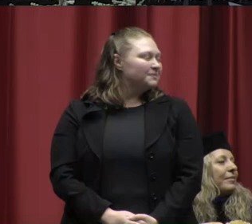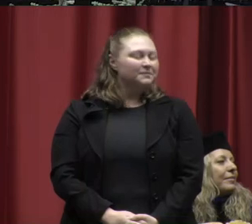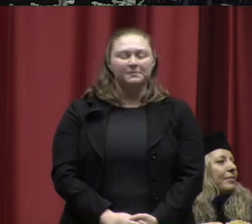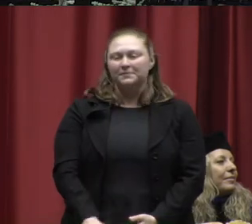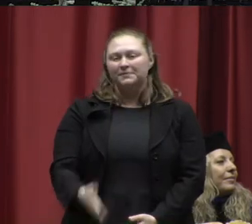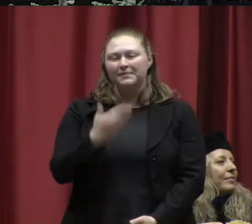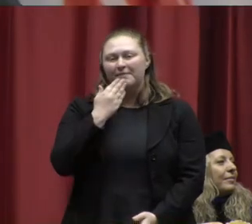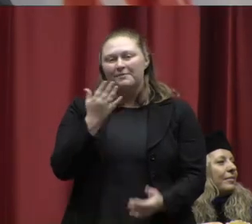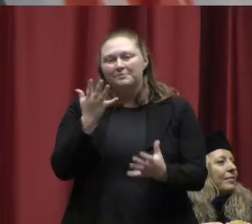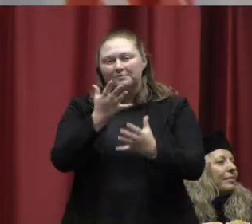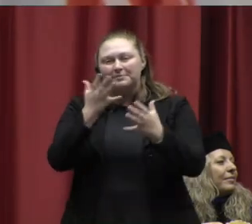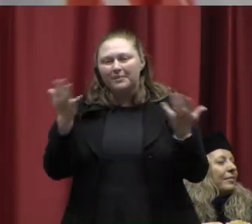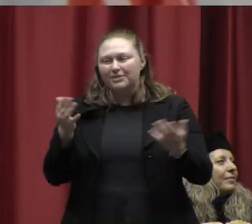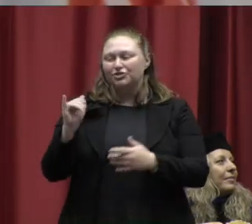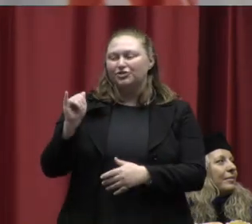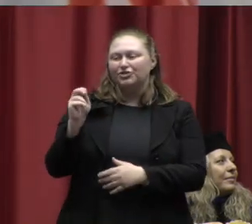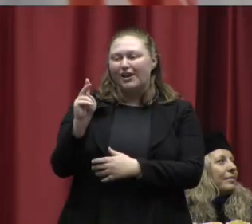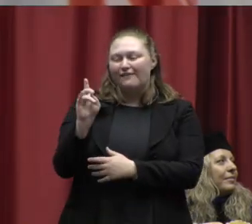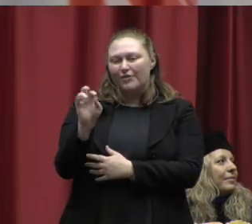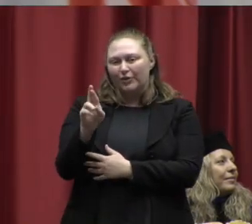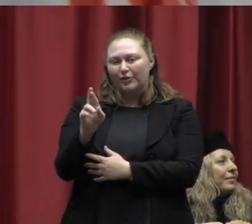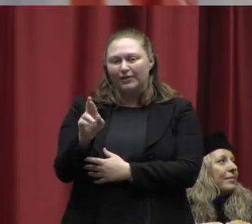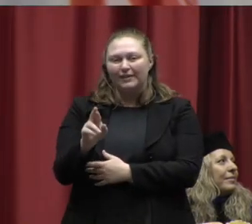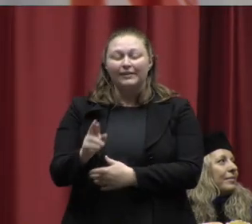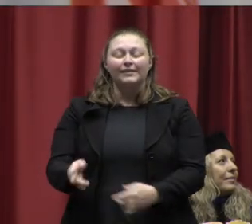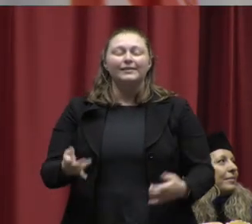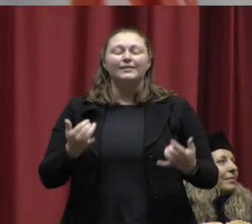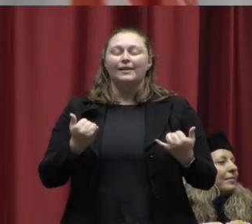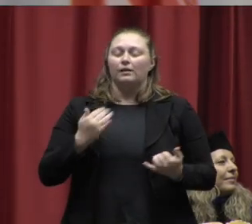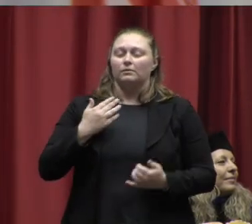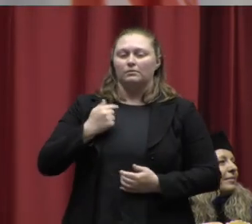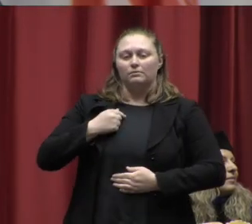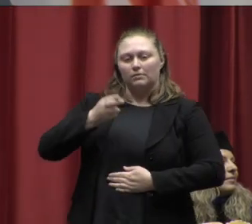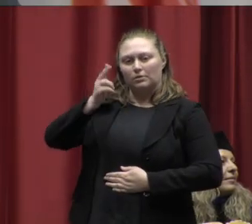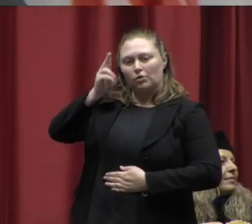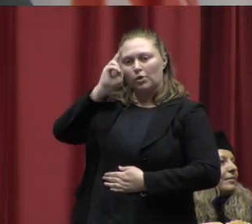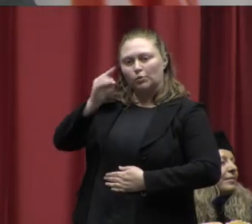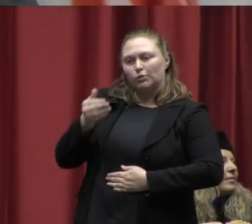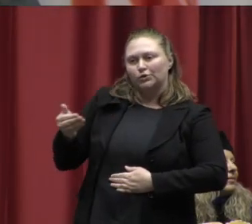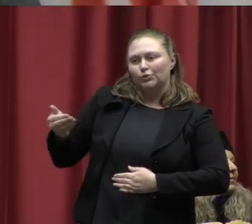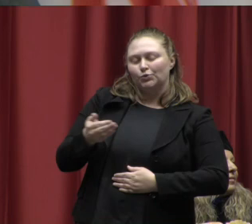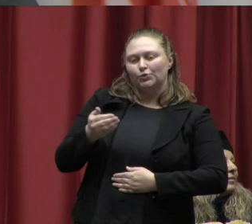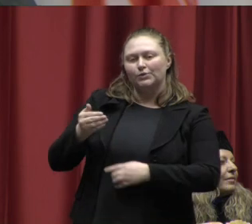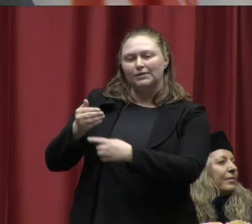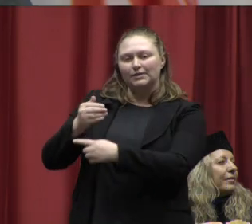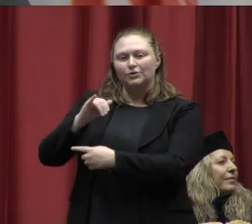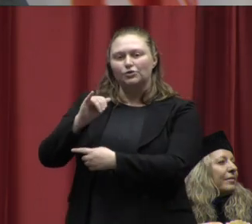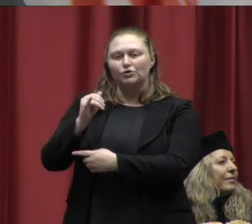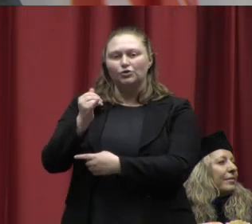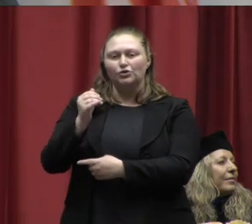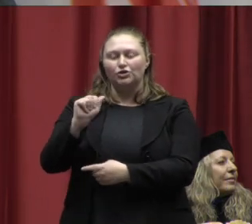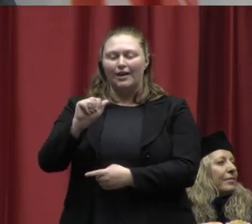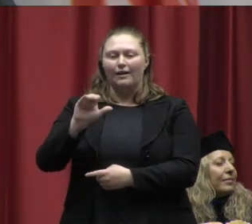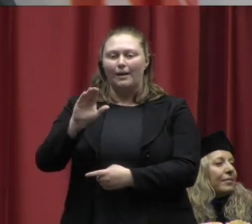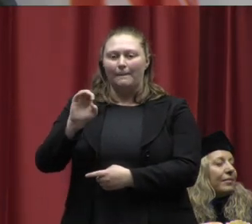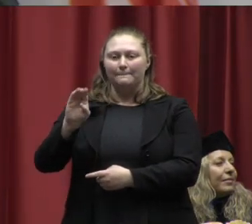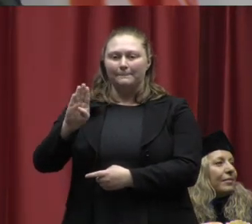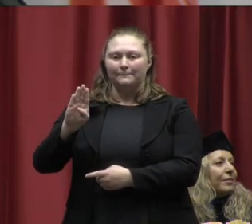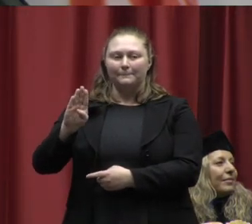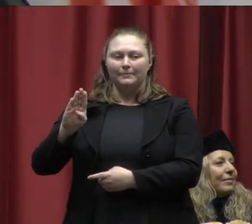Thank you so much, Jennifer. It is now my honor to introduce Jacob Griego, our guest student